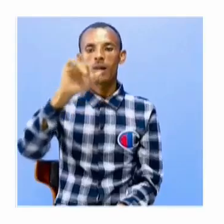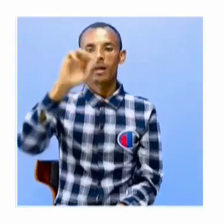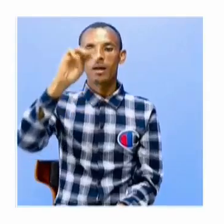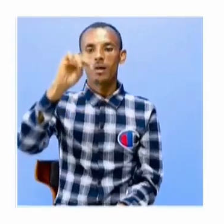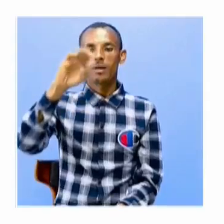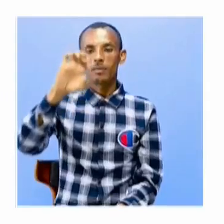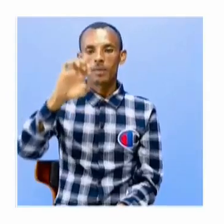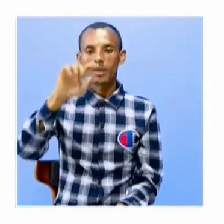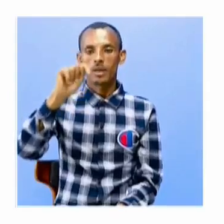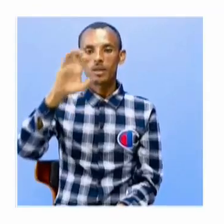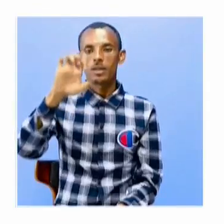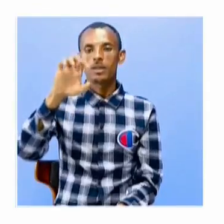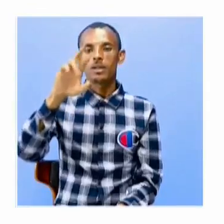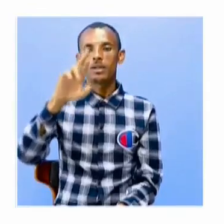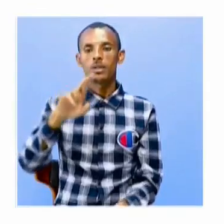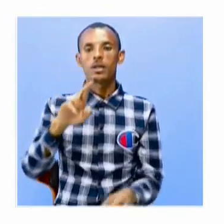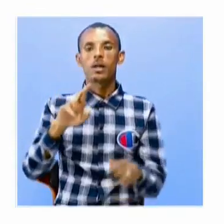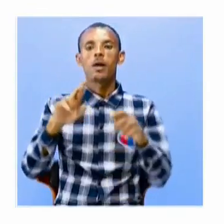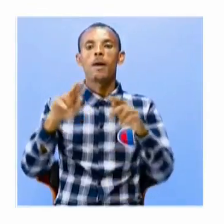perimeter